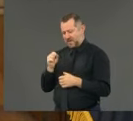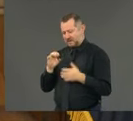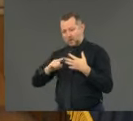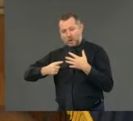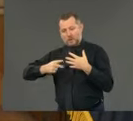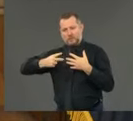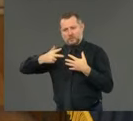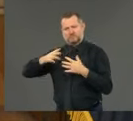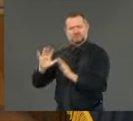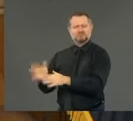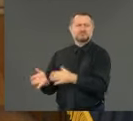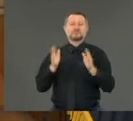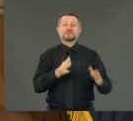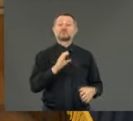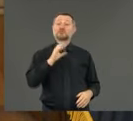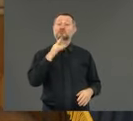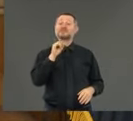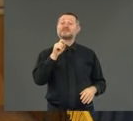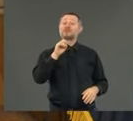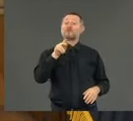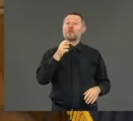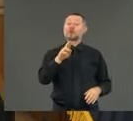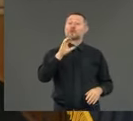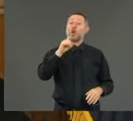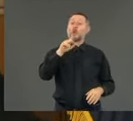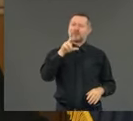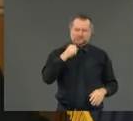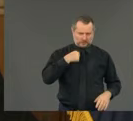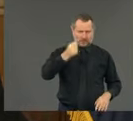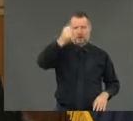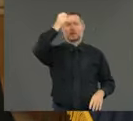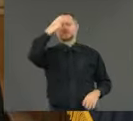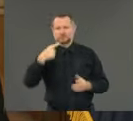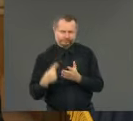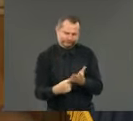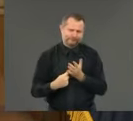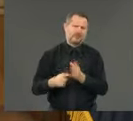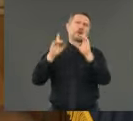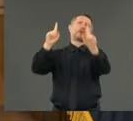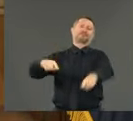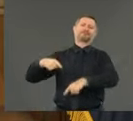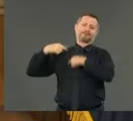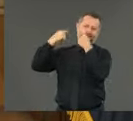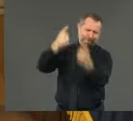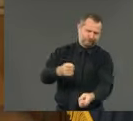Christopher Columbus, I understand the dialogue has been going on for a number of years. The Christopher